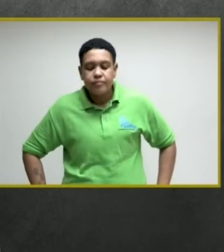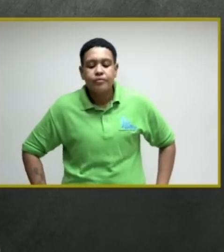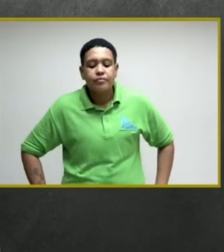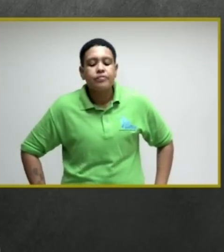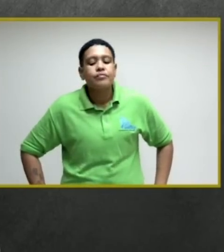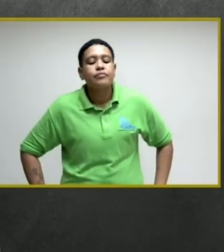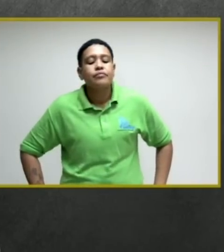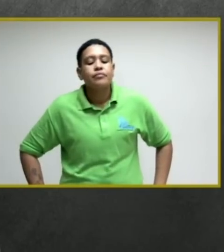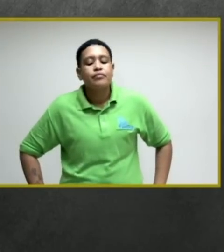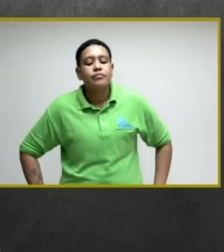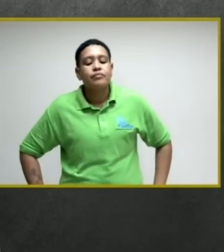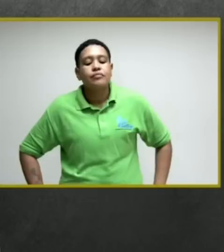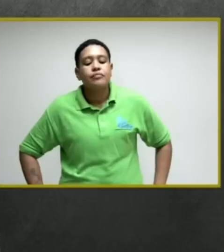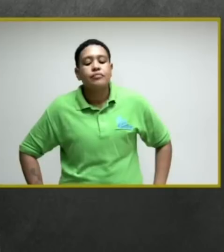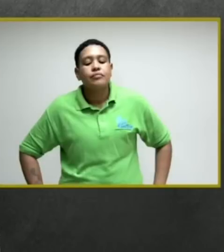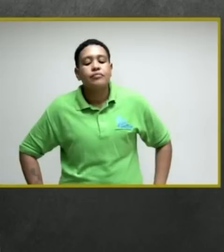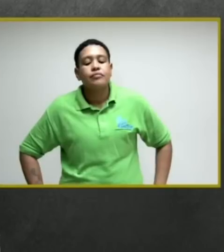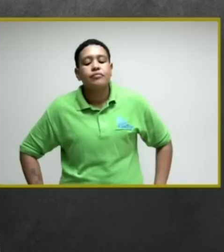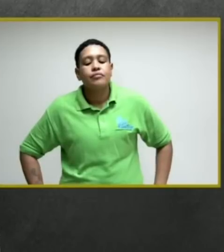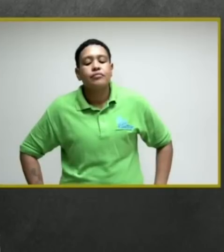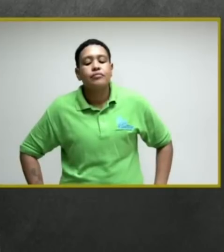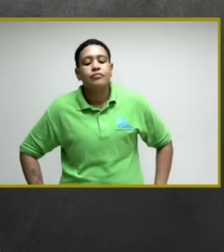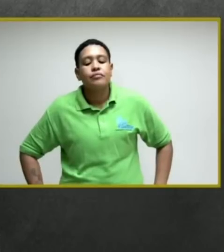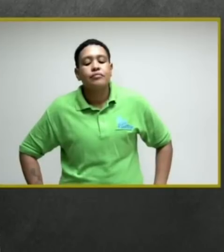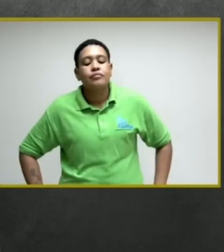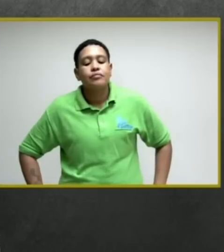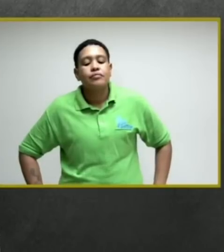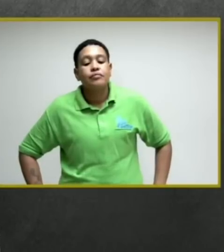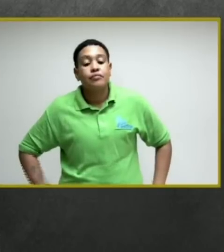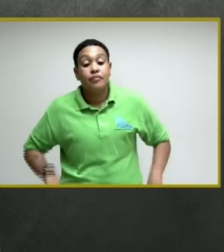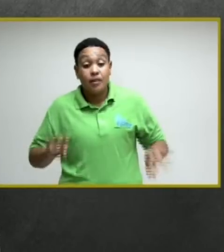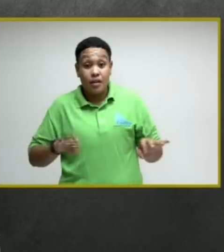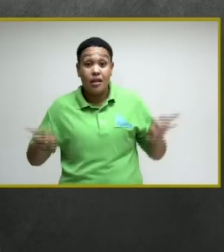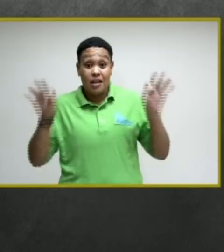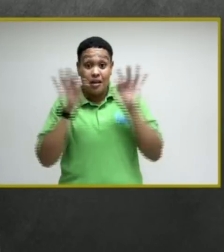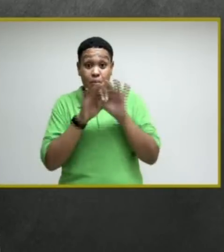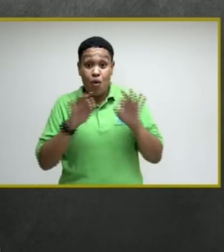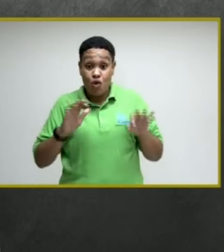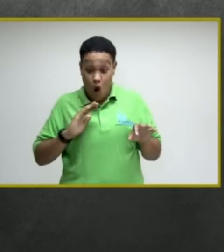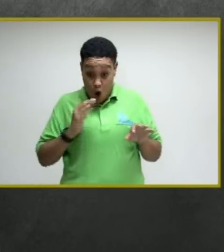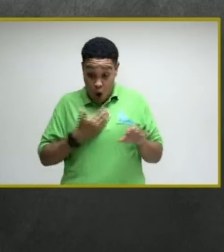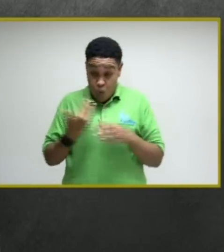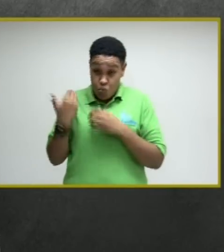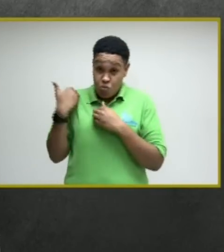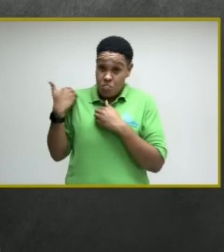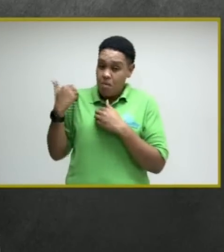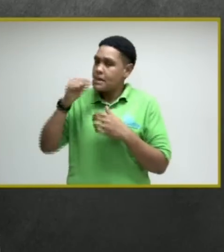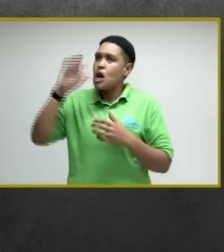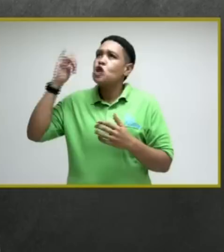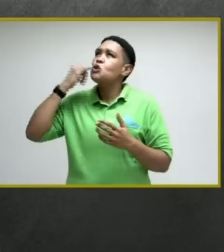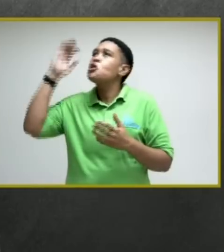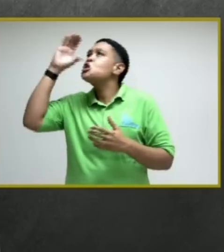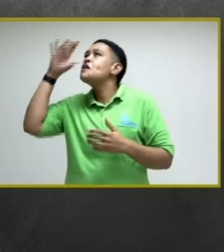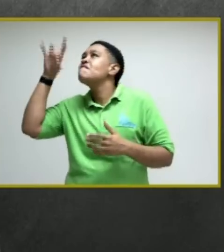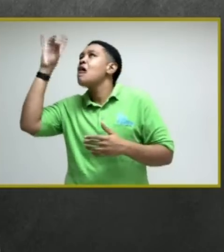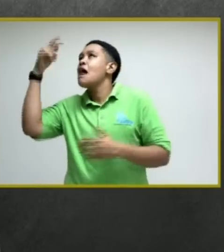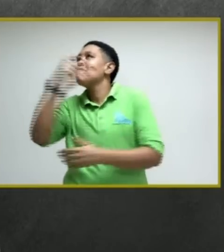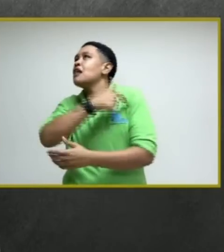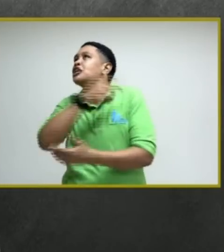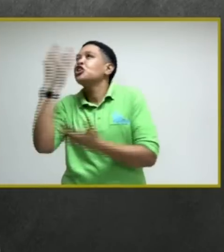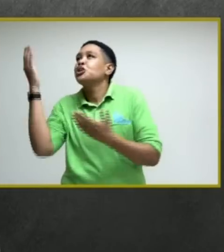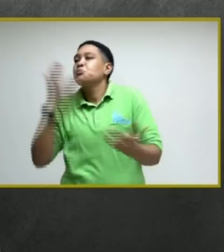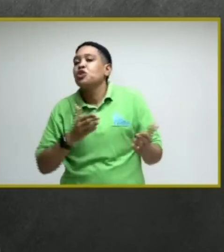remit does not include the sourcing of vaccines into Jamaica. And although we have only been